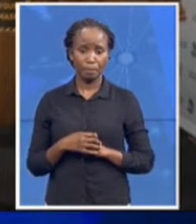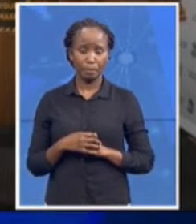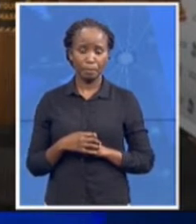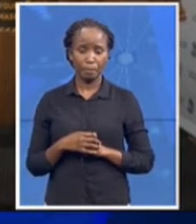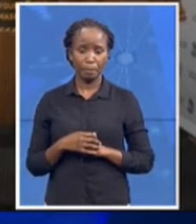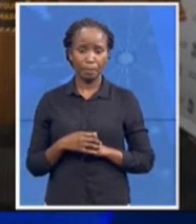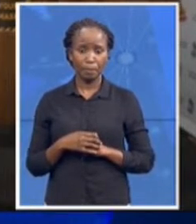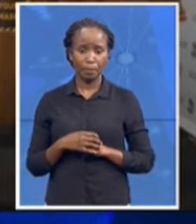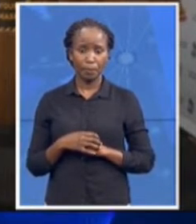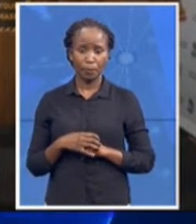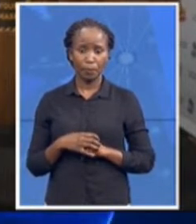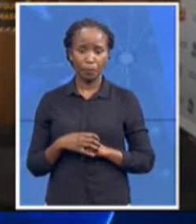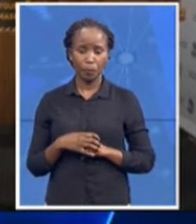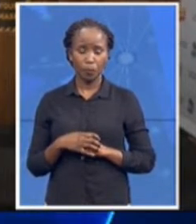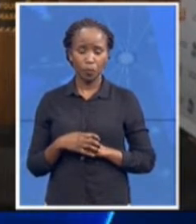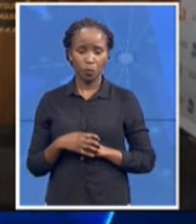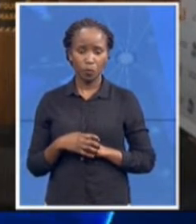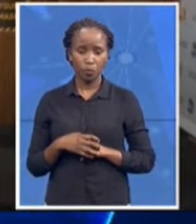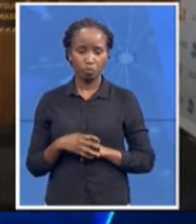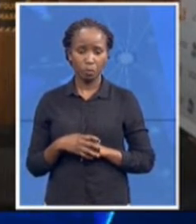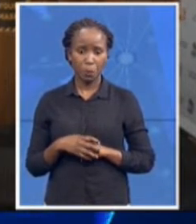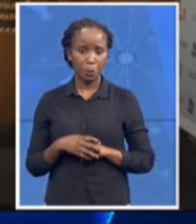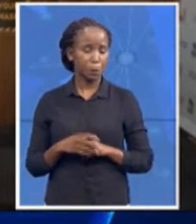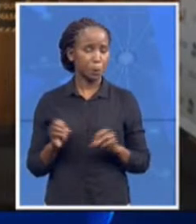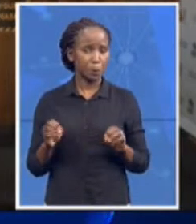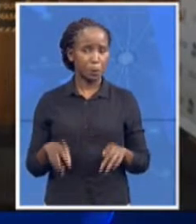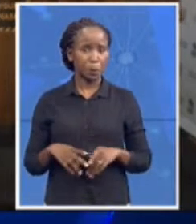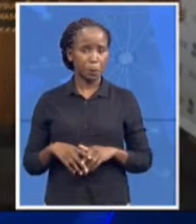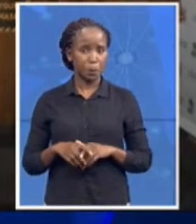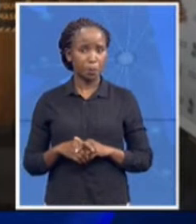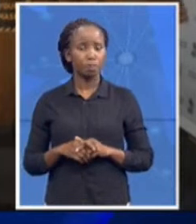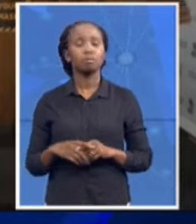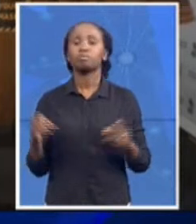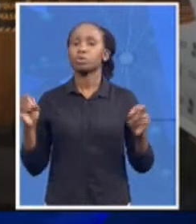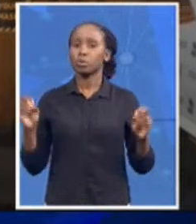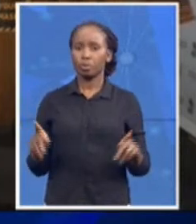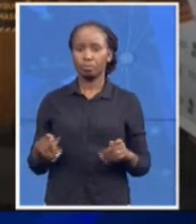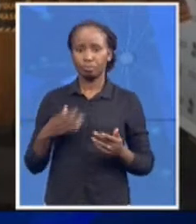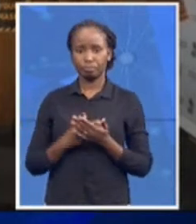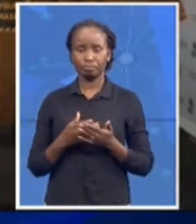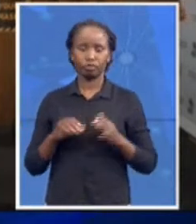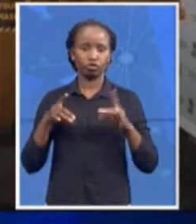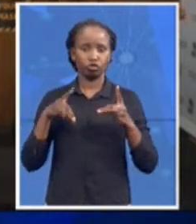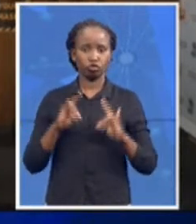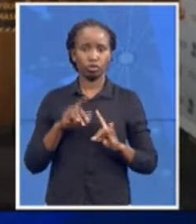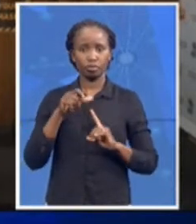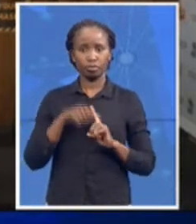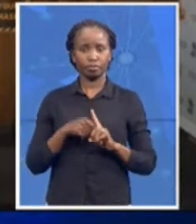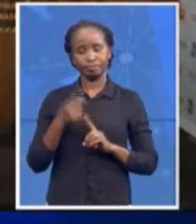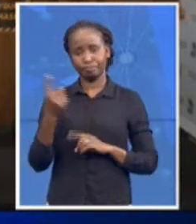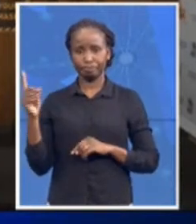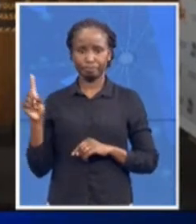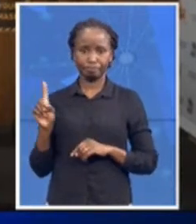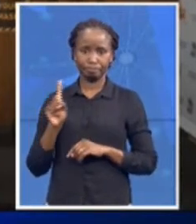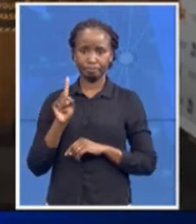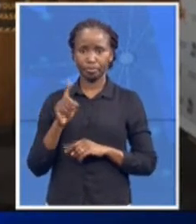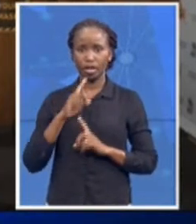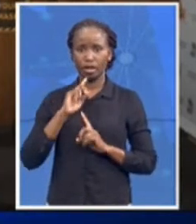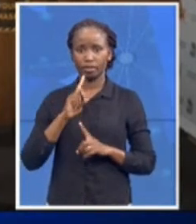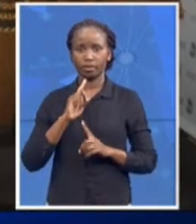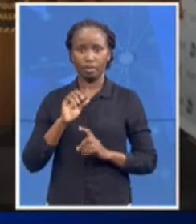All right. No, I'm going to ask you, chairperson, to come to the front. Yes. Thank